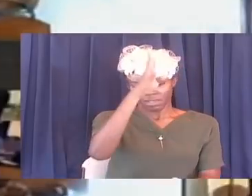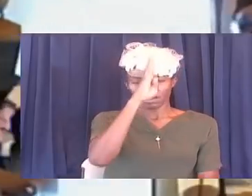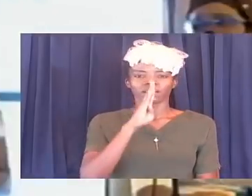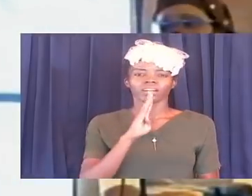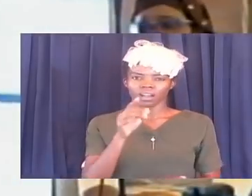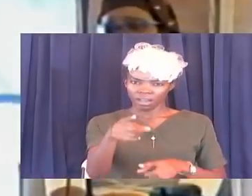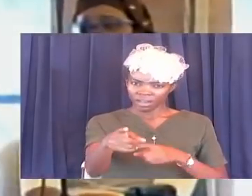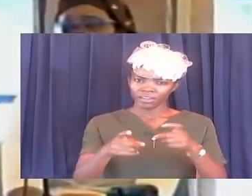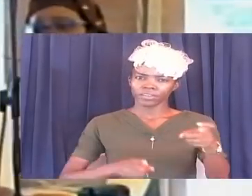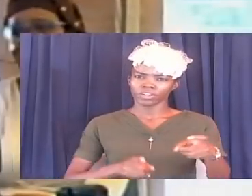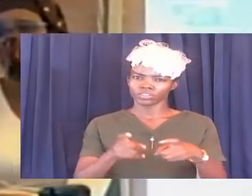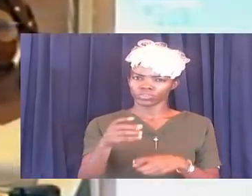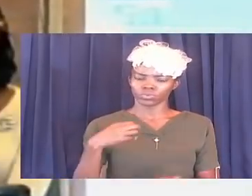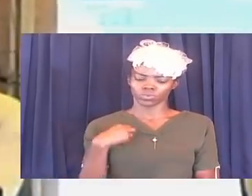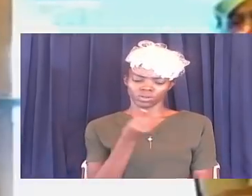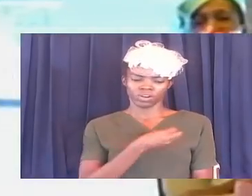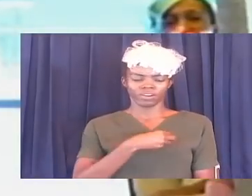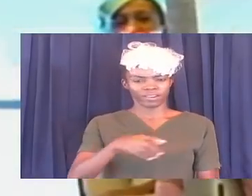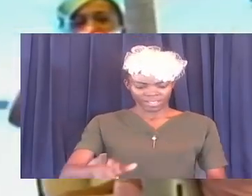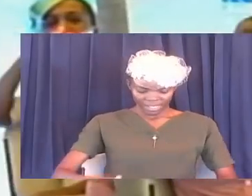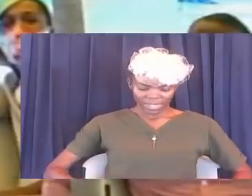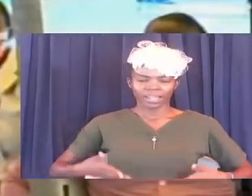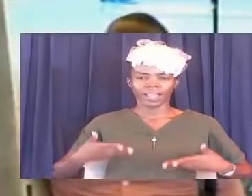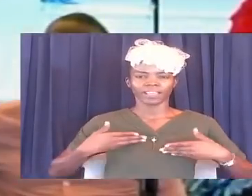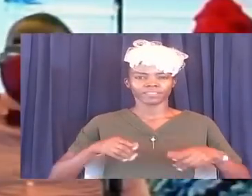the hinds to calf.